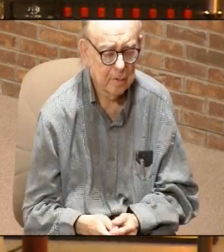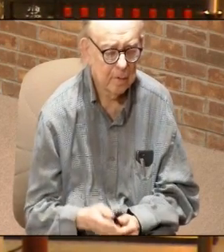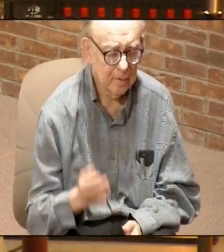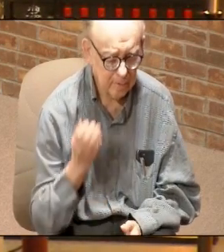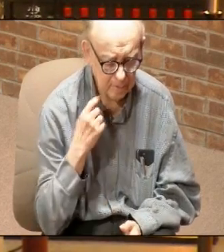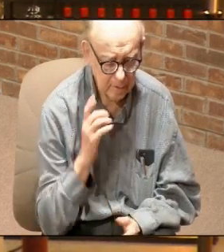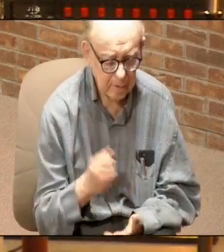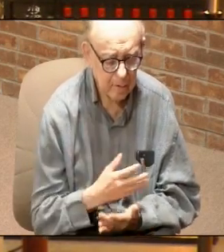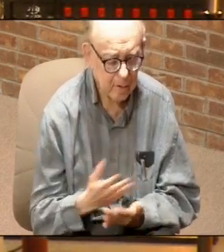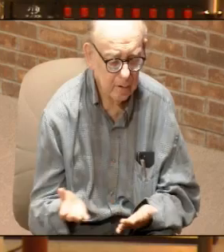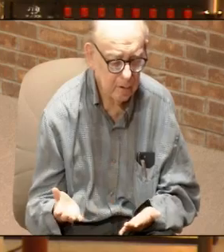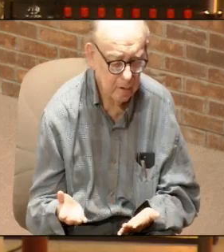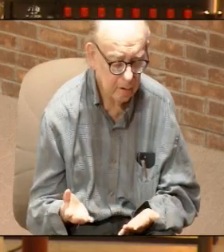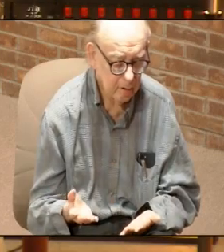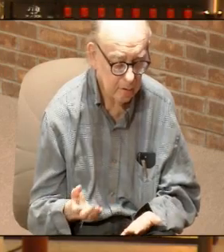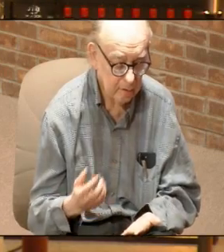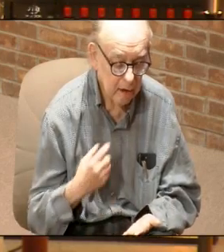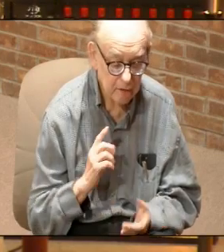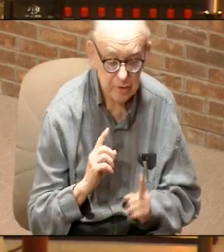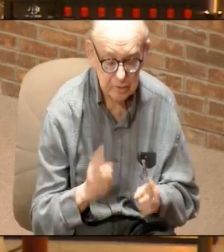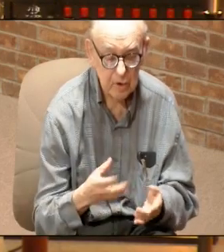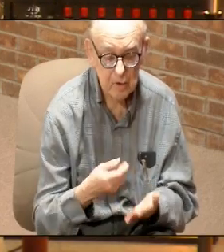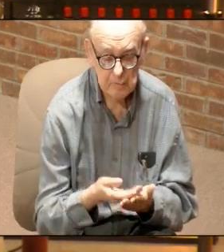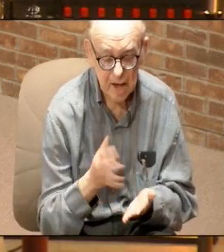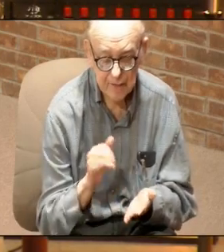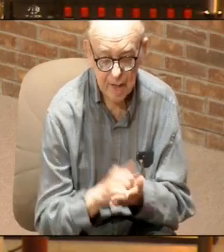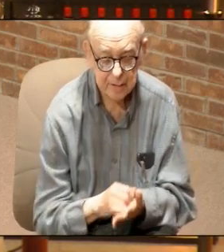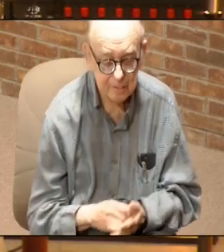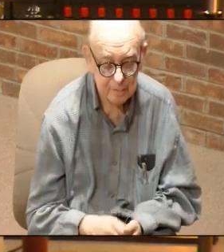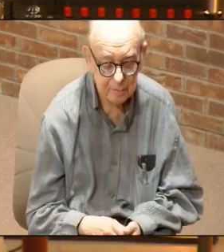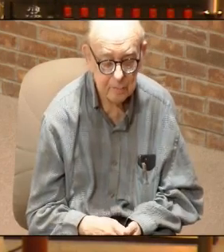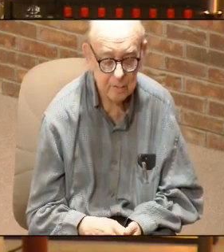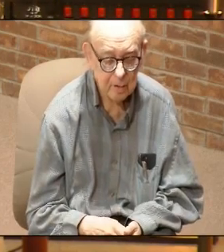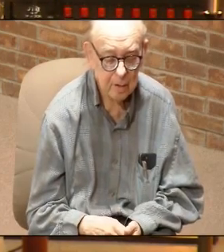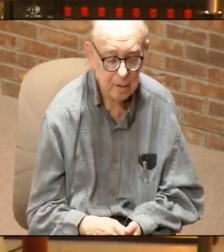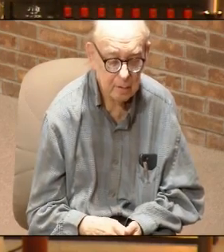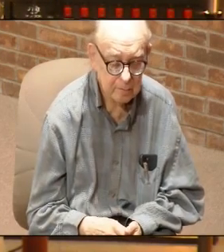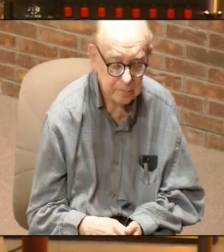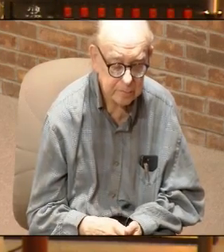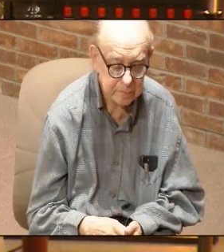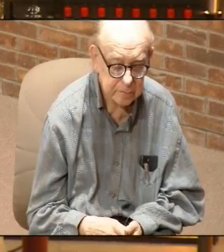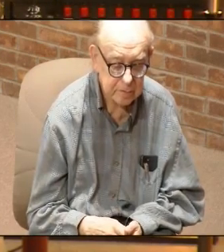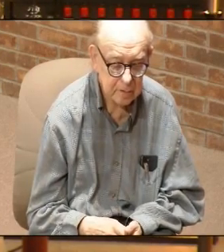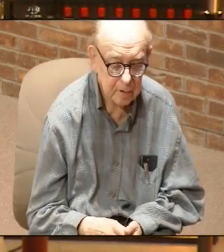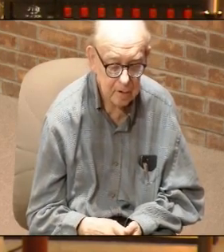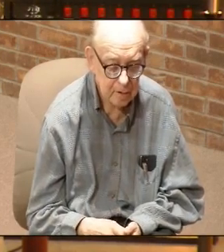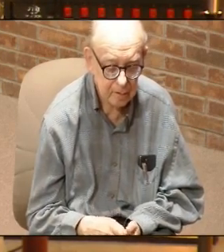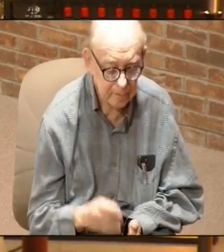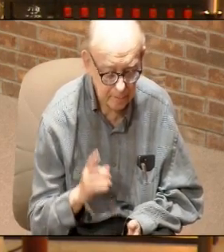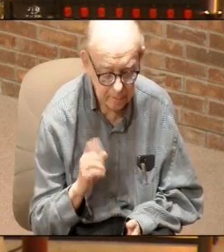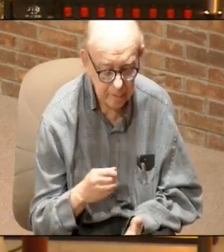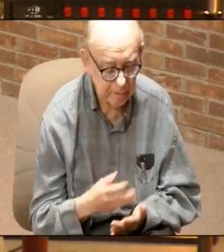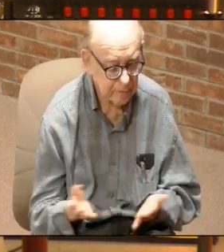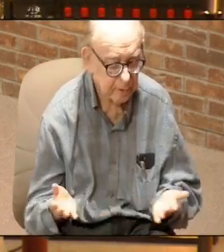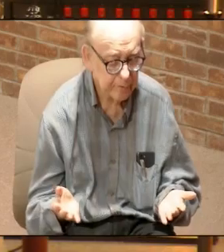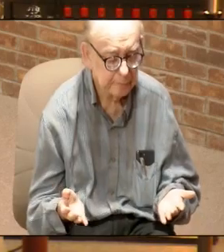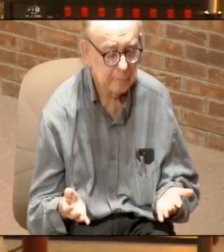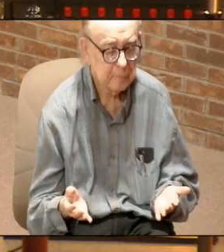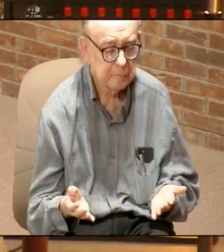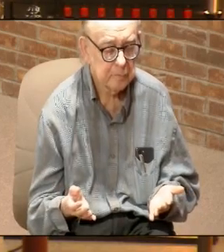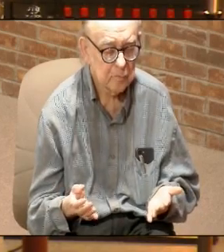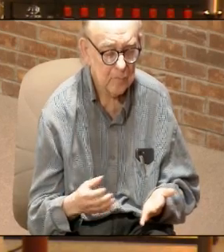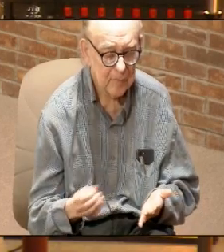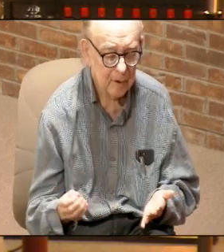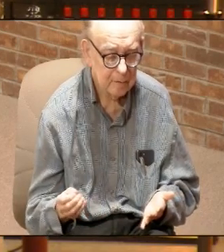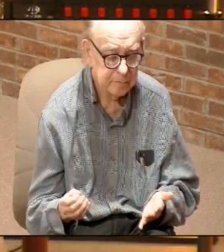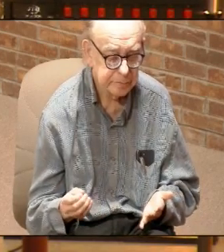If I need something, I'll go buy it. You know, I needed something,